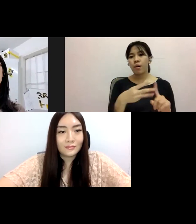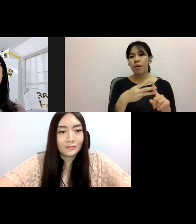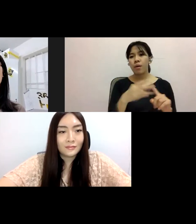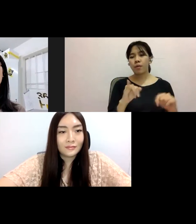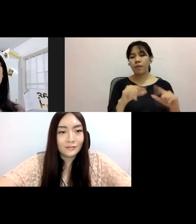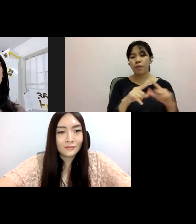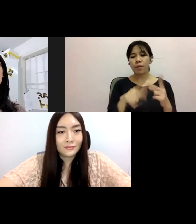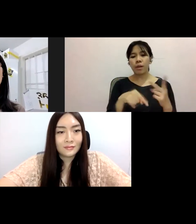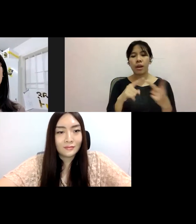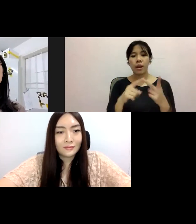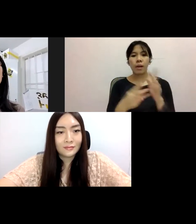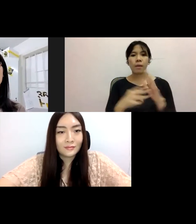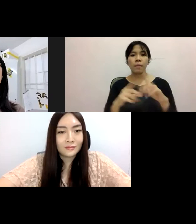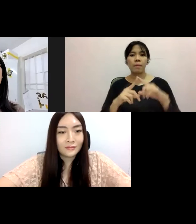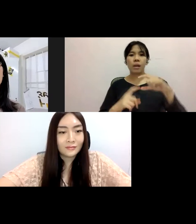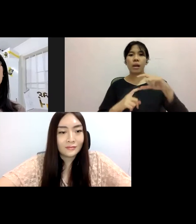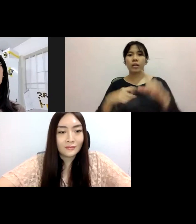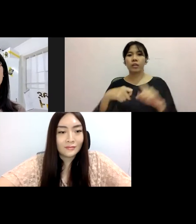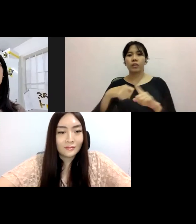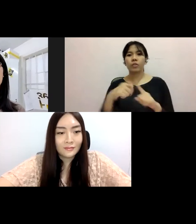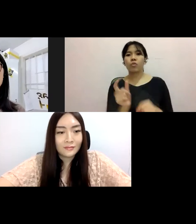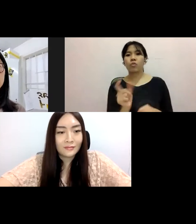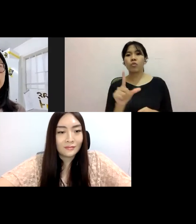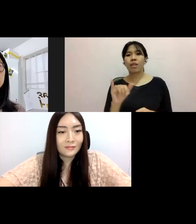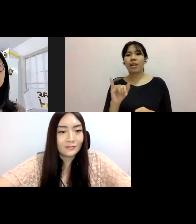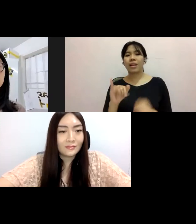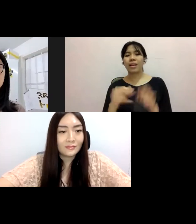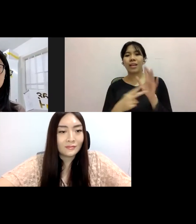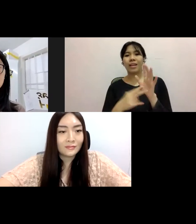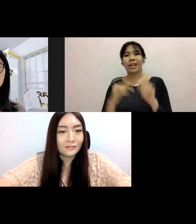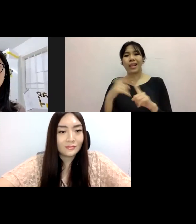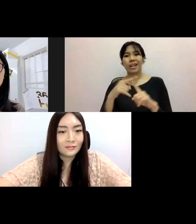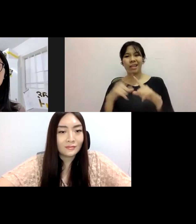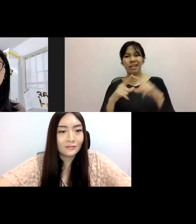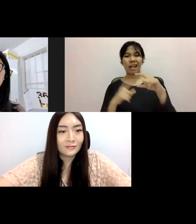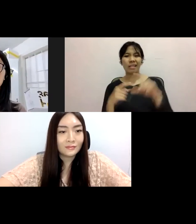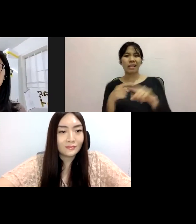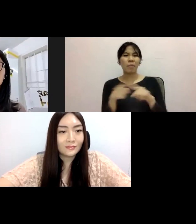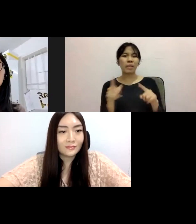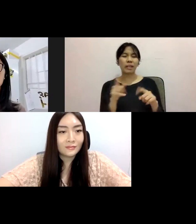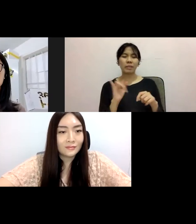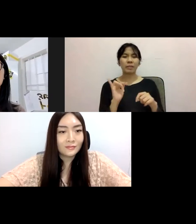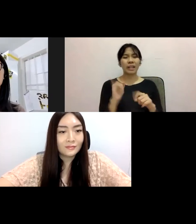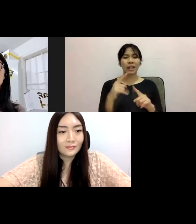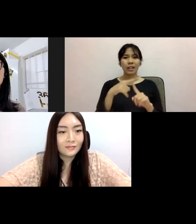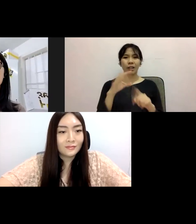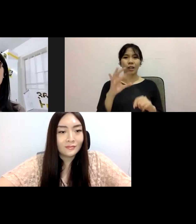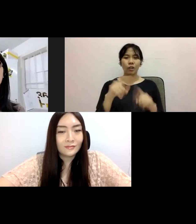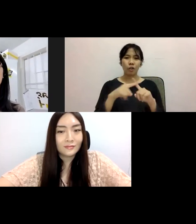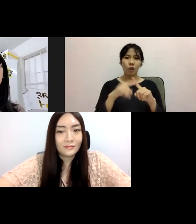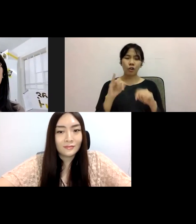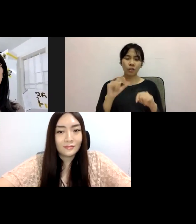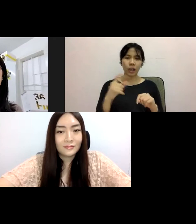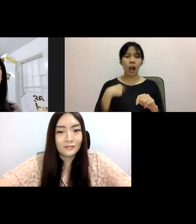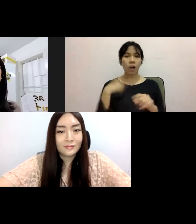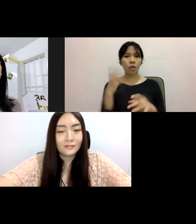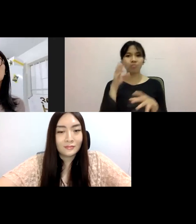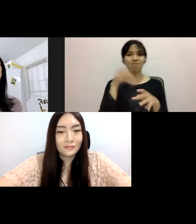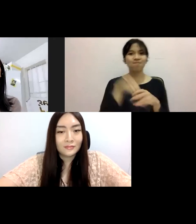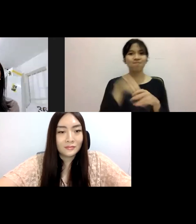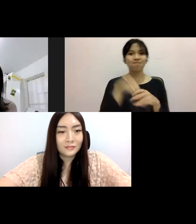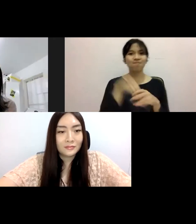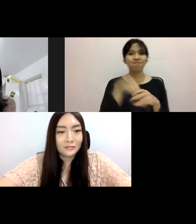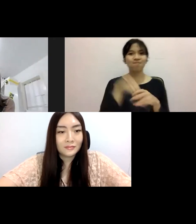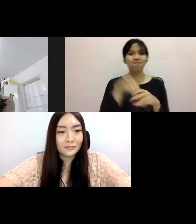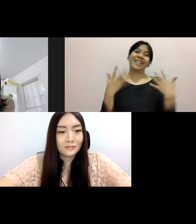was really amazing, and we're so grateful that we can participate in this festival and share each other's story of